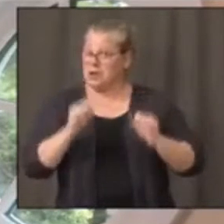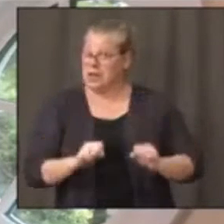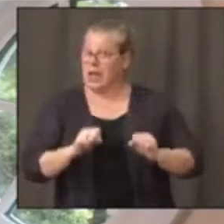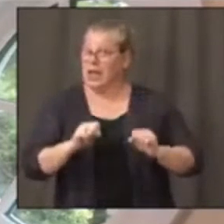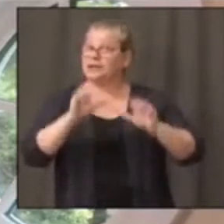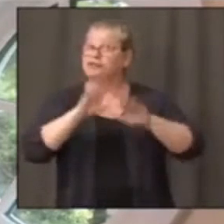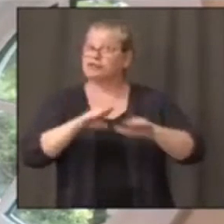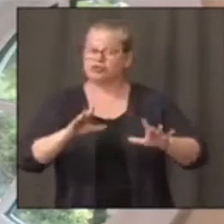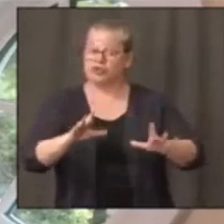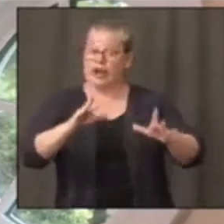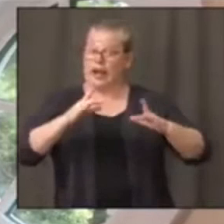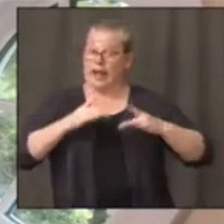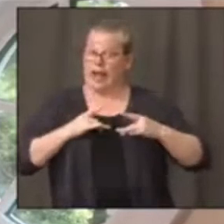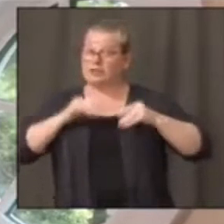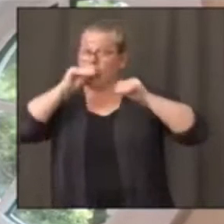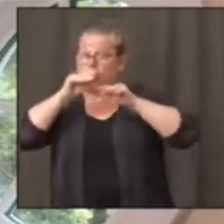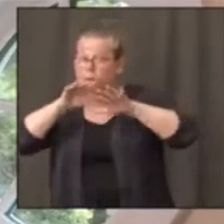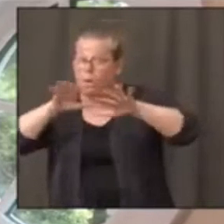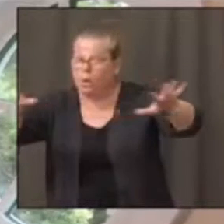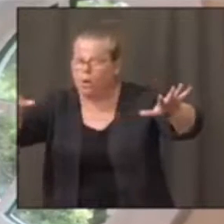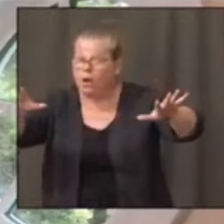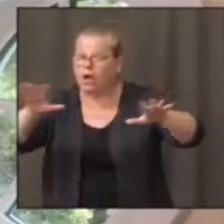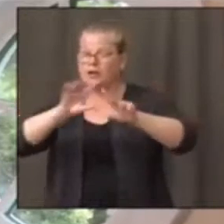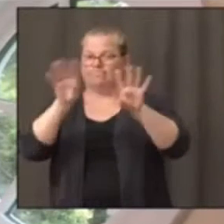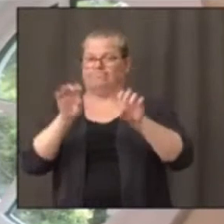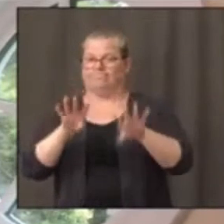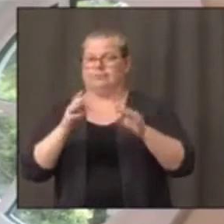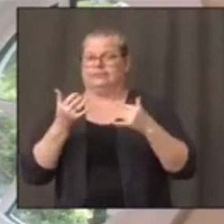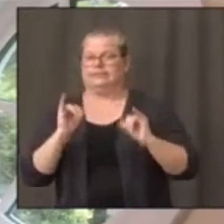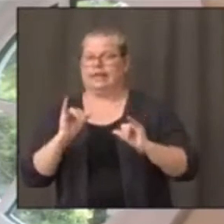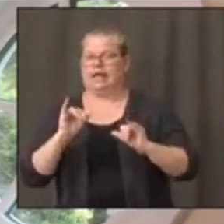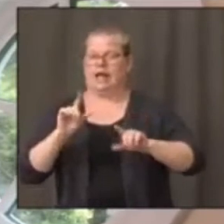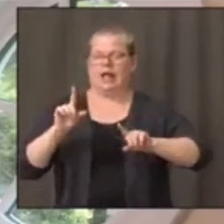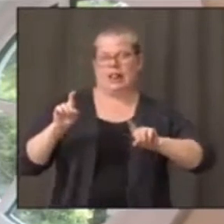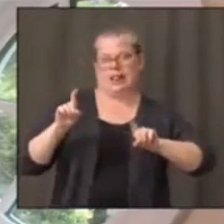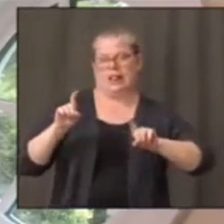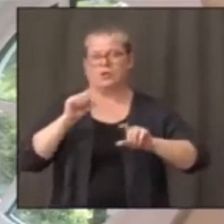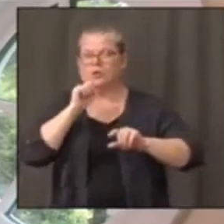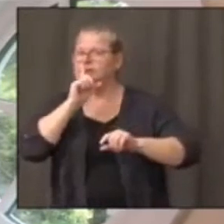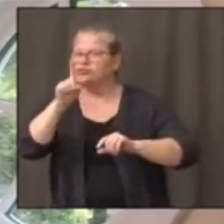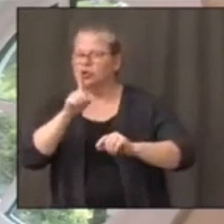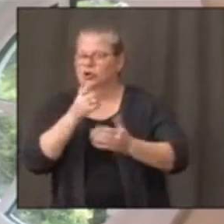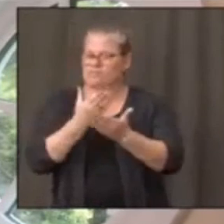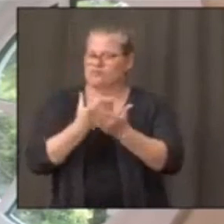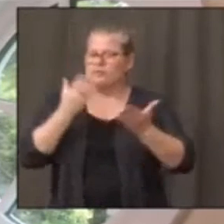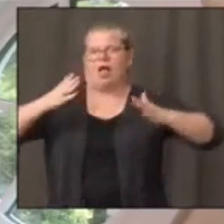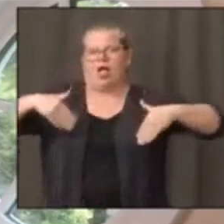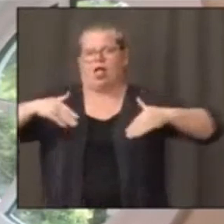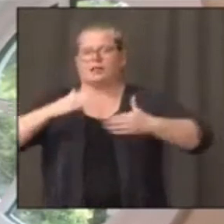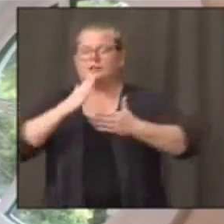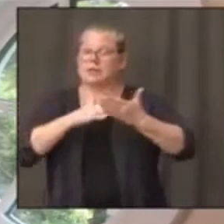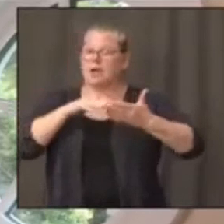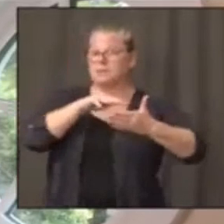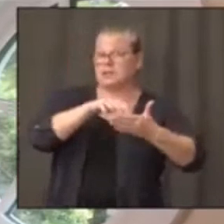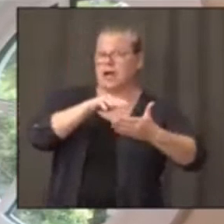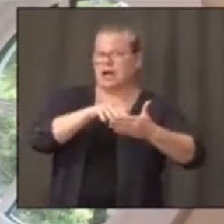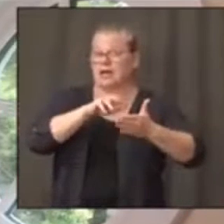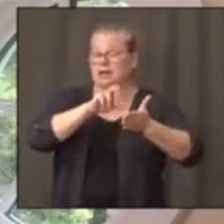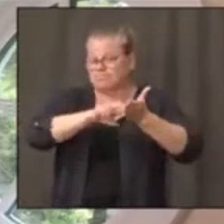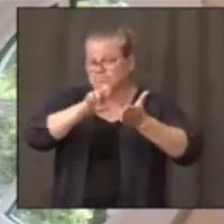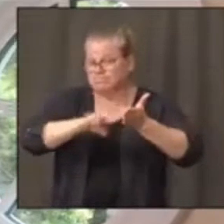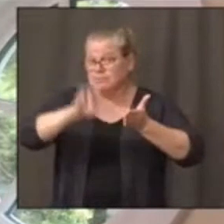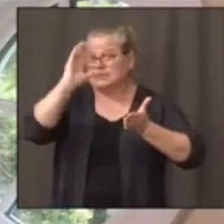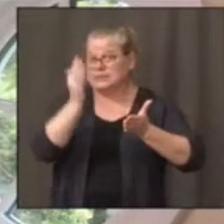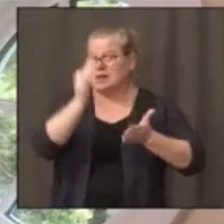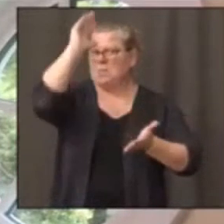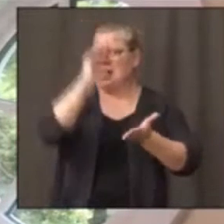some studies show they're less likely to spread infection, other studies show they may be just as likely to spread the infection. So So we need to make sure we're protecting the teachers in these